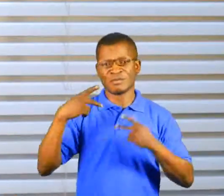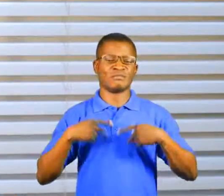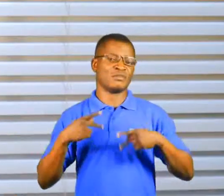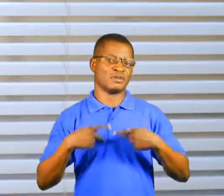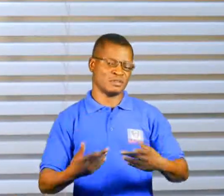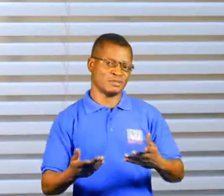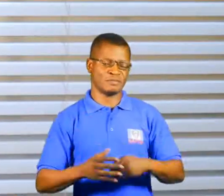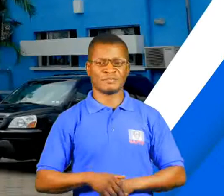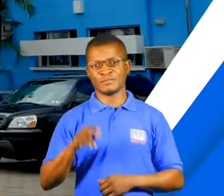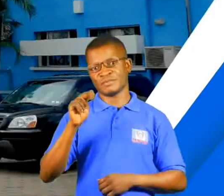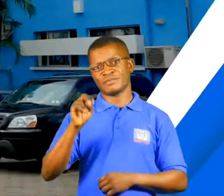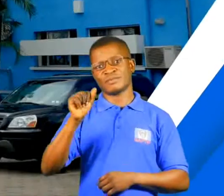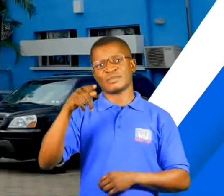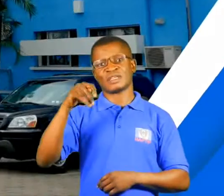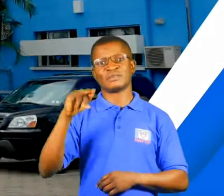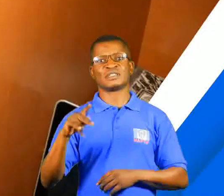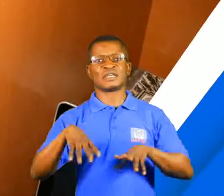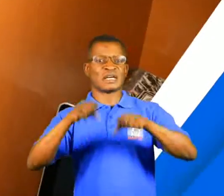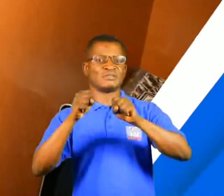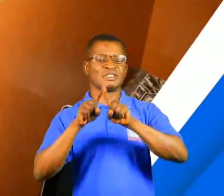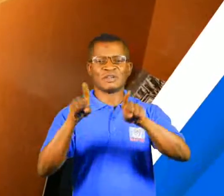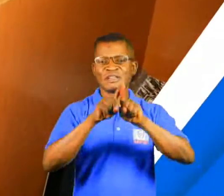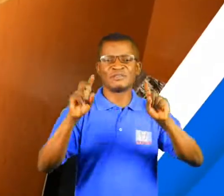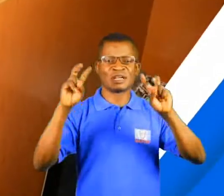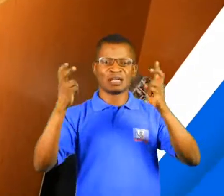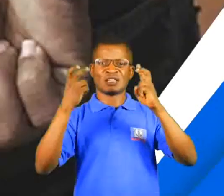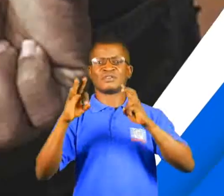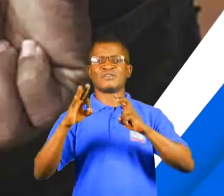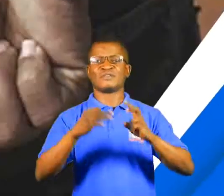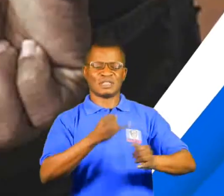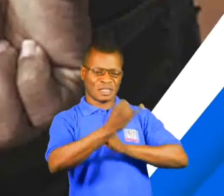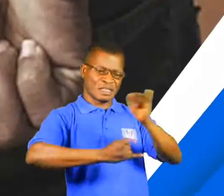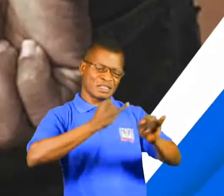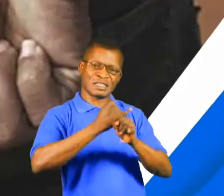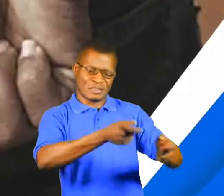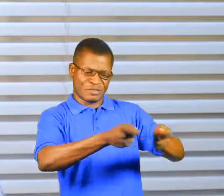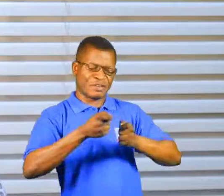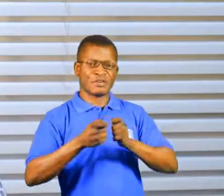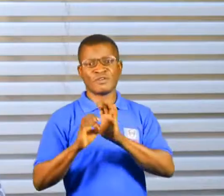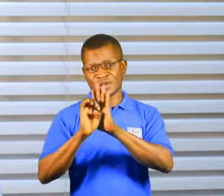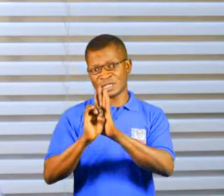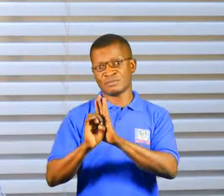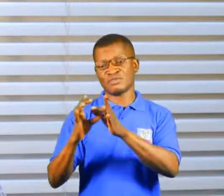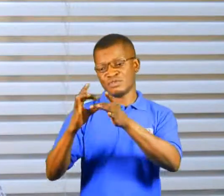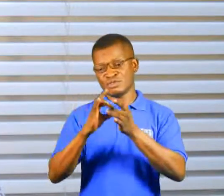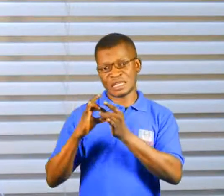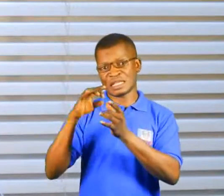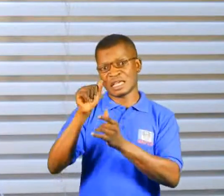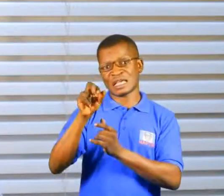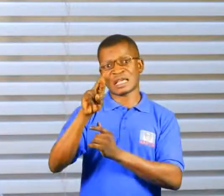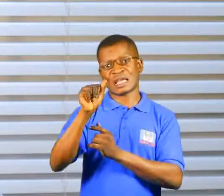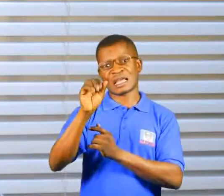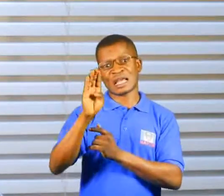sexual exploitation. NAPTIP deals with diverse cases of external trafficking. The United Arab